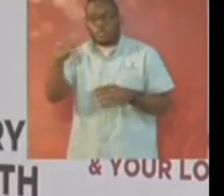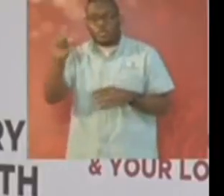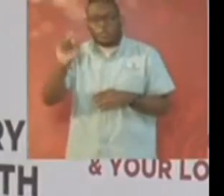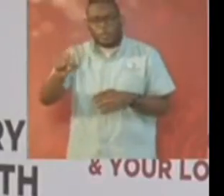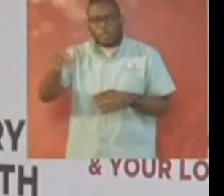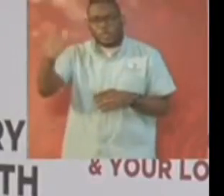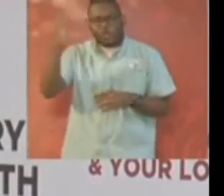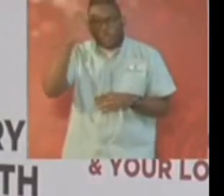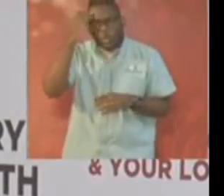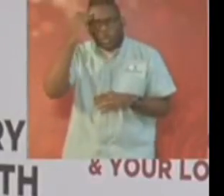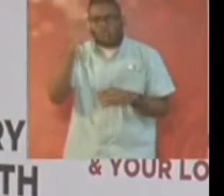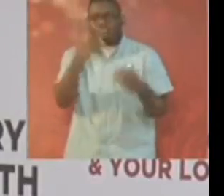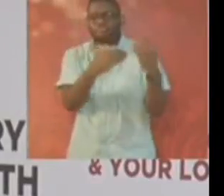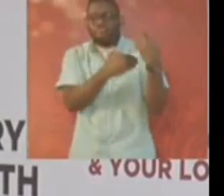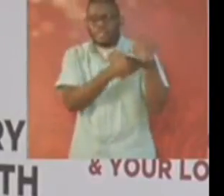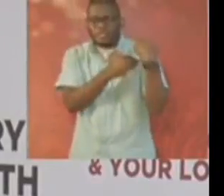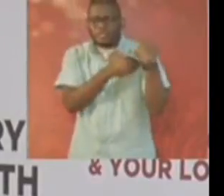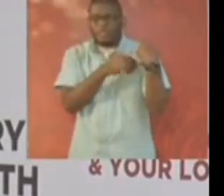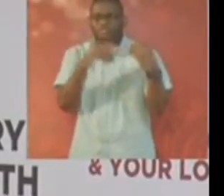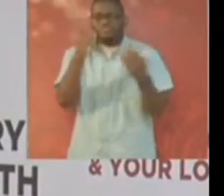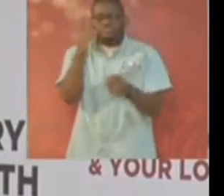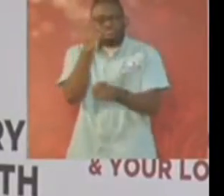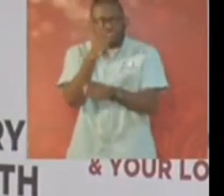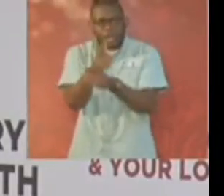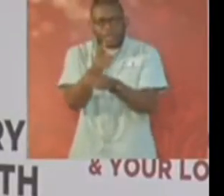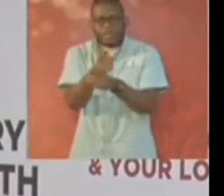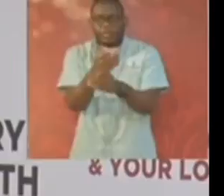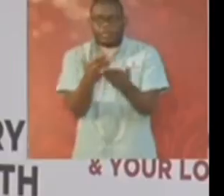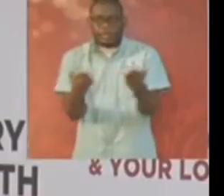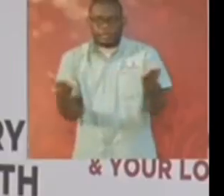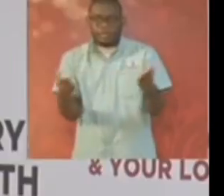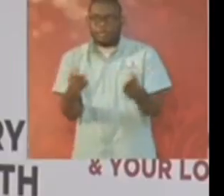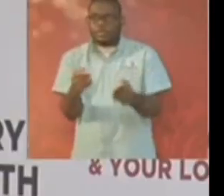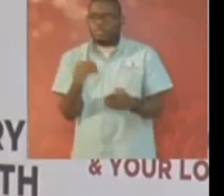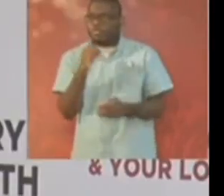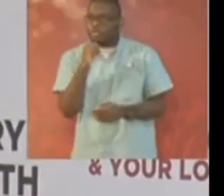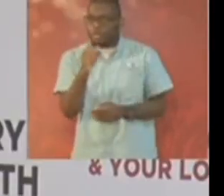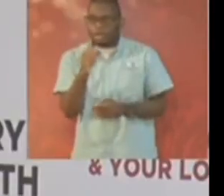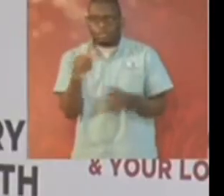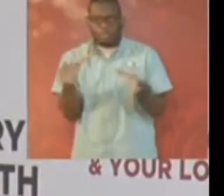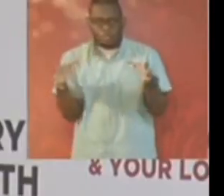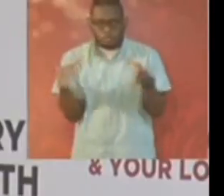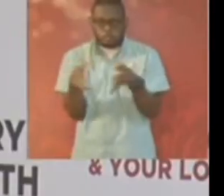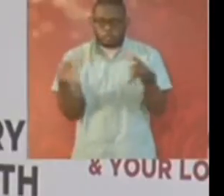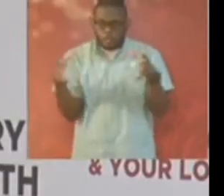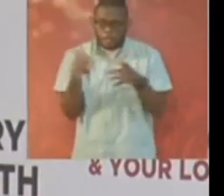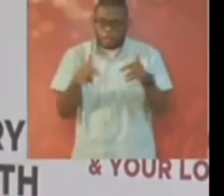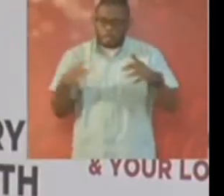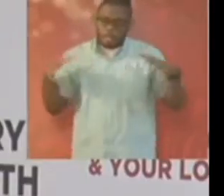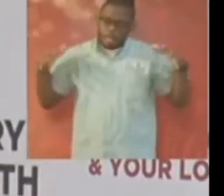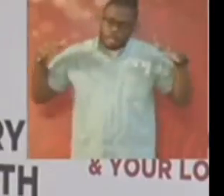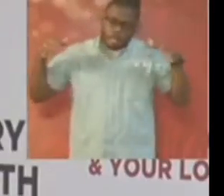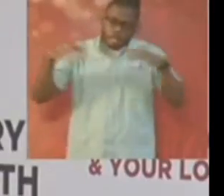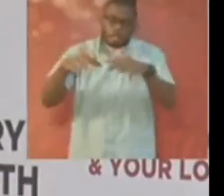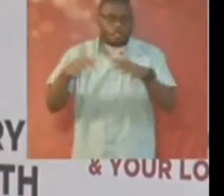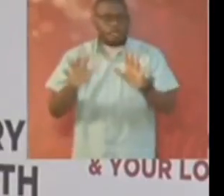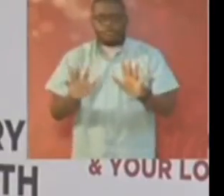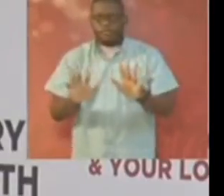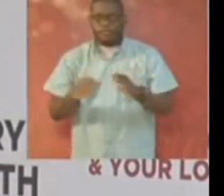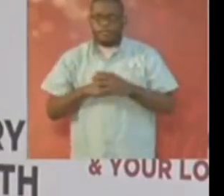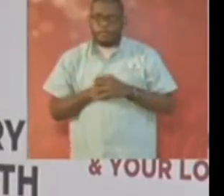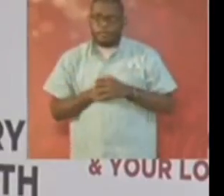do the sensible thing, which at this point in time is not to gather. So again, we want to emphasize that the virus does not